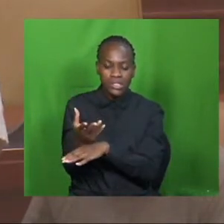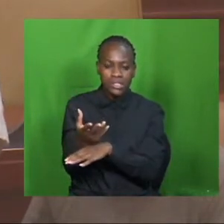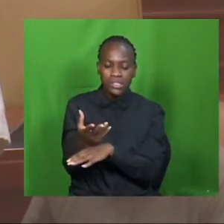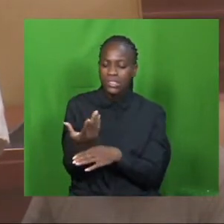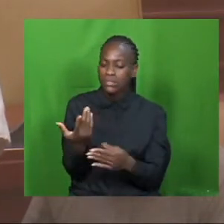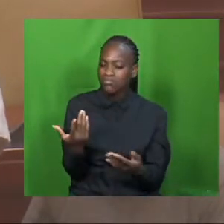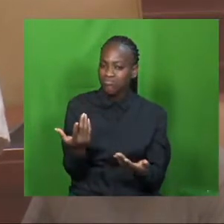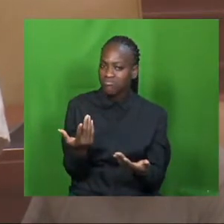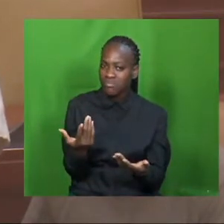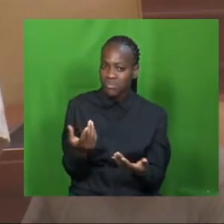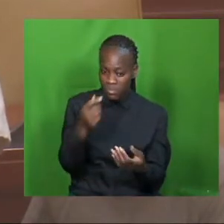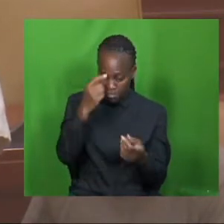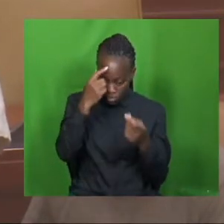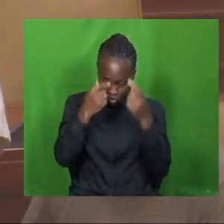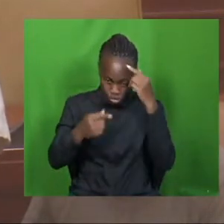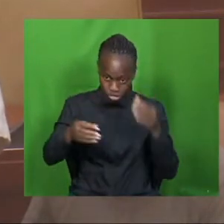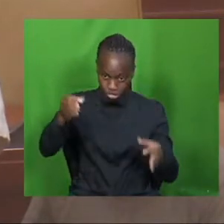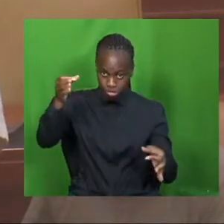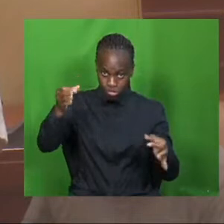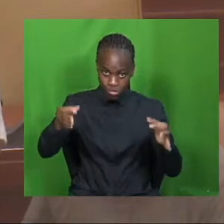Yes.